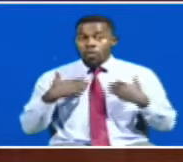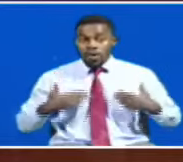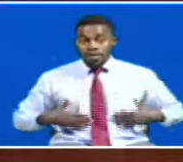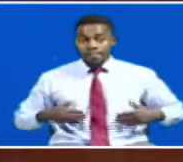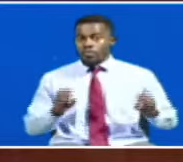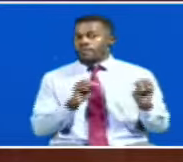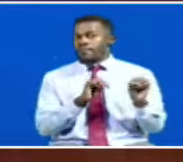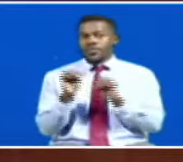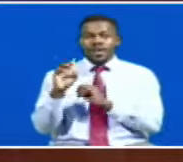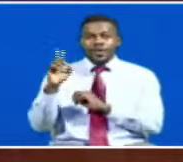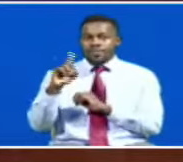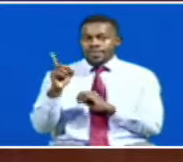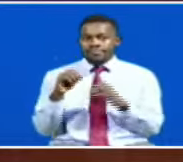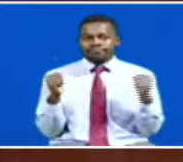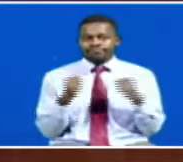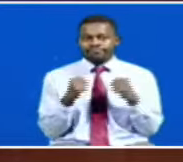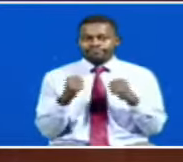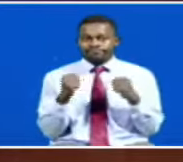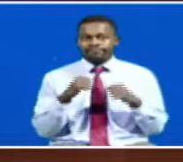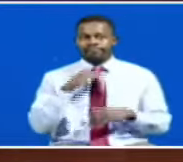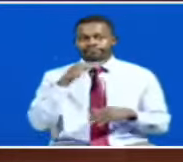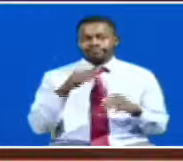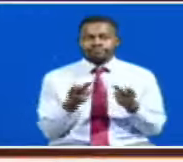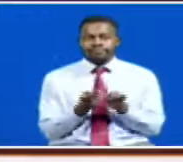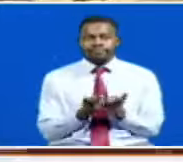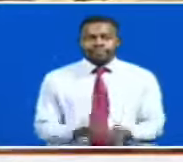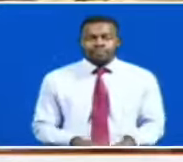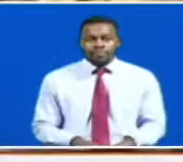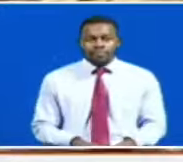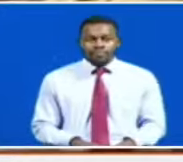and identification.